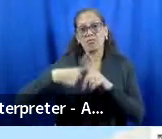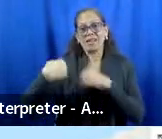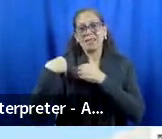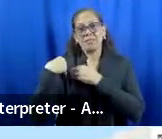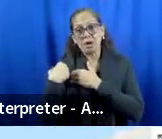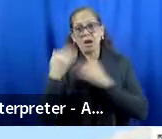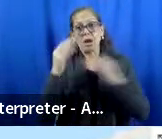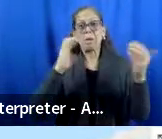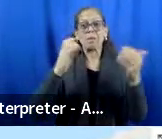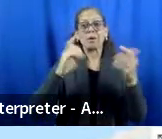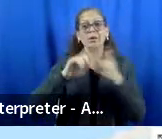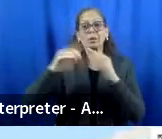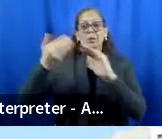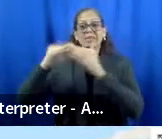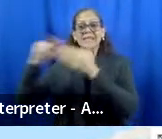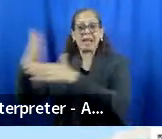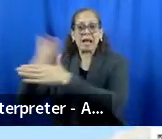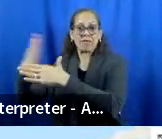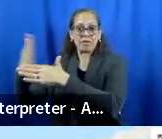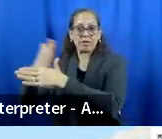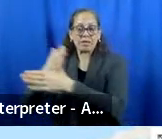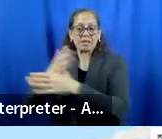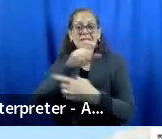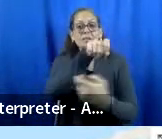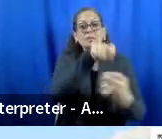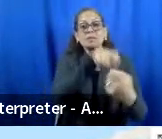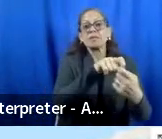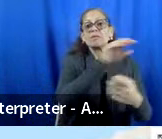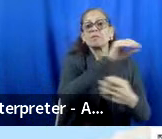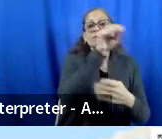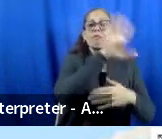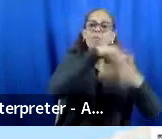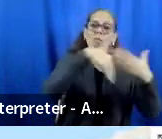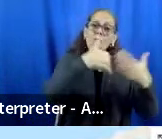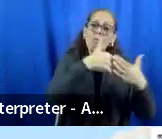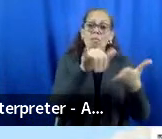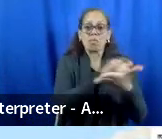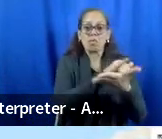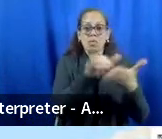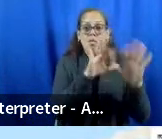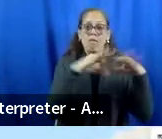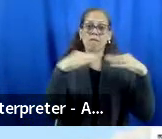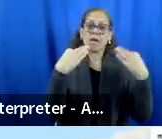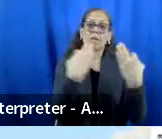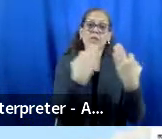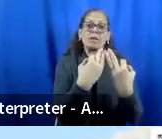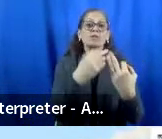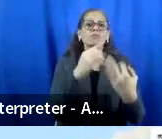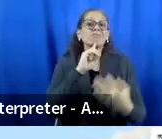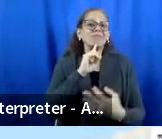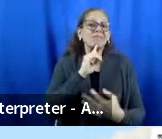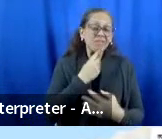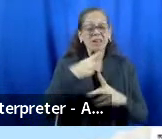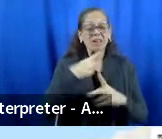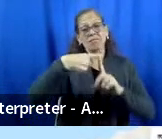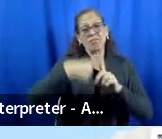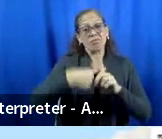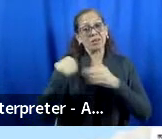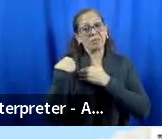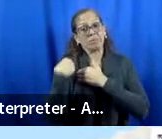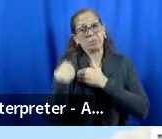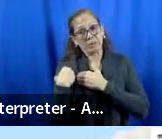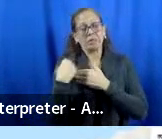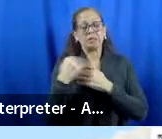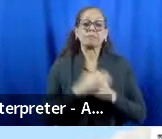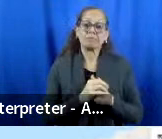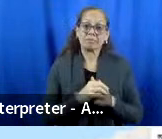So in other words, there is a certain percentage of all New York households that are severely rent burdened. And